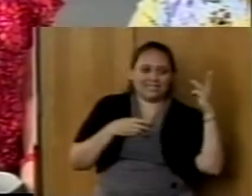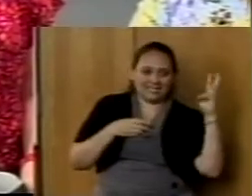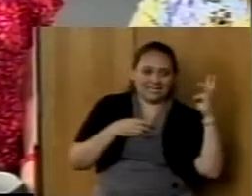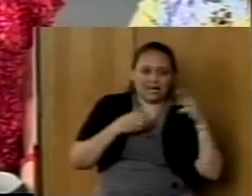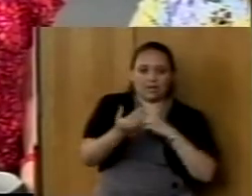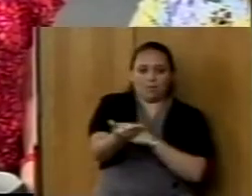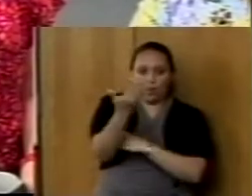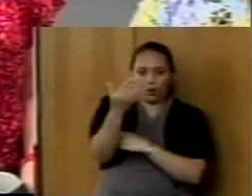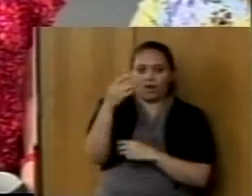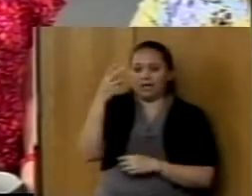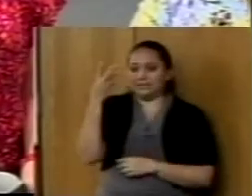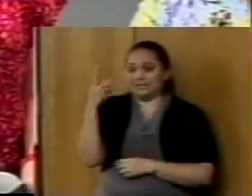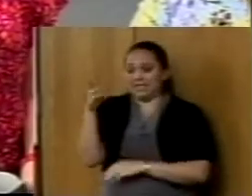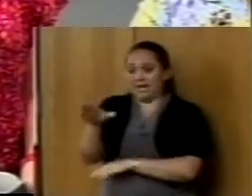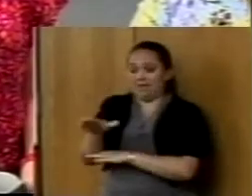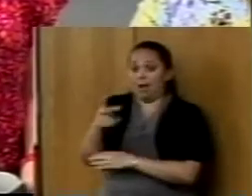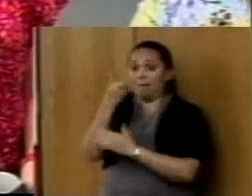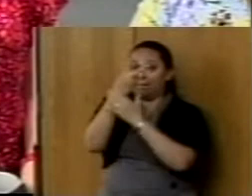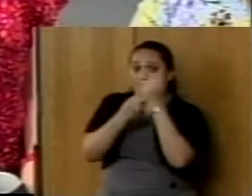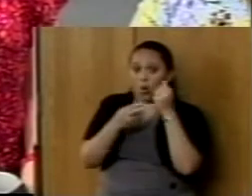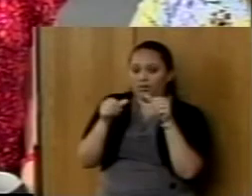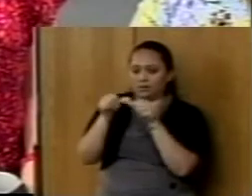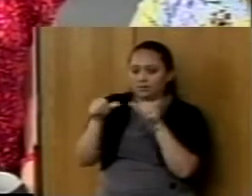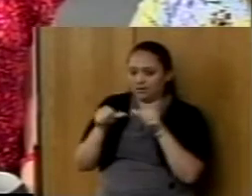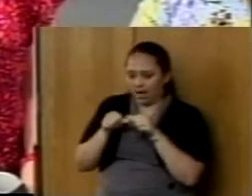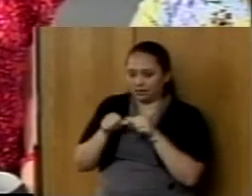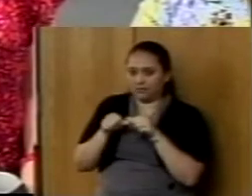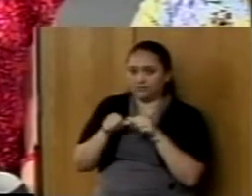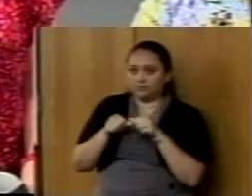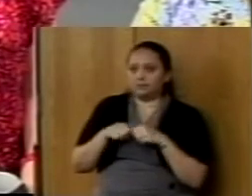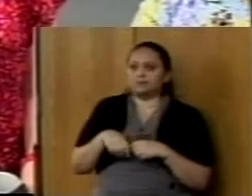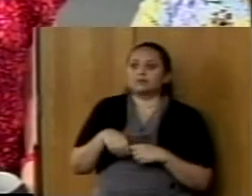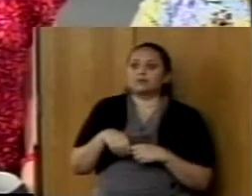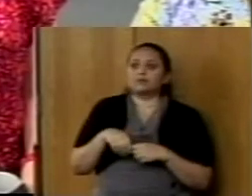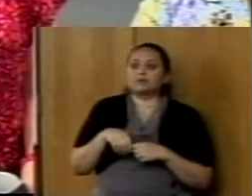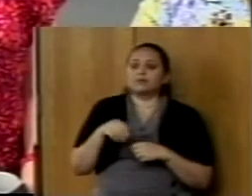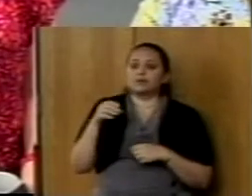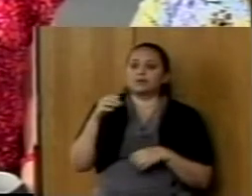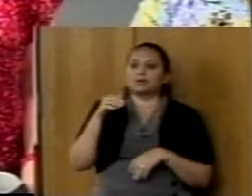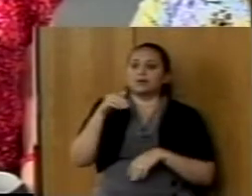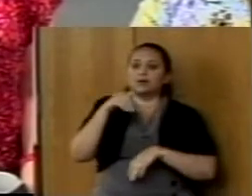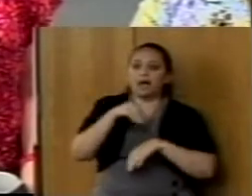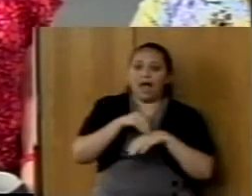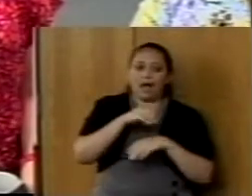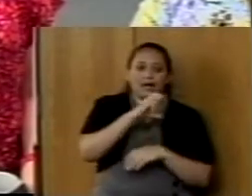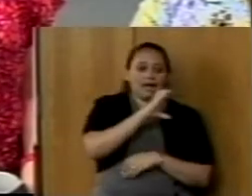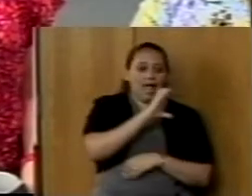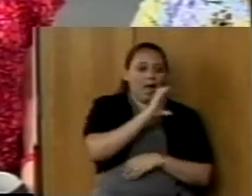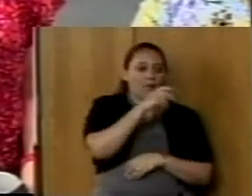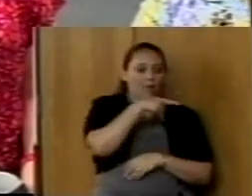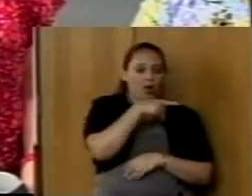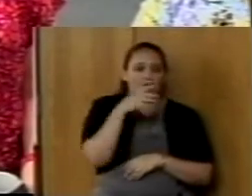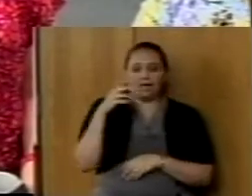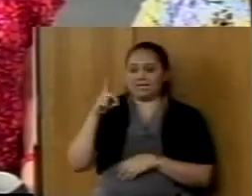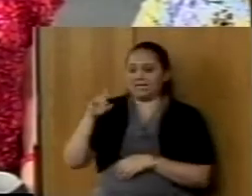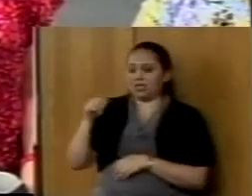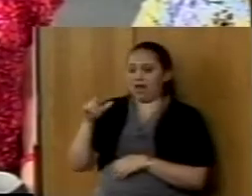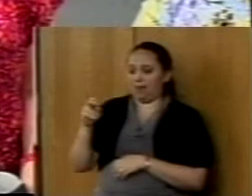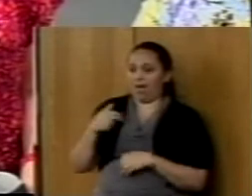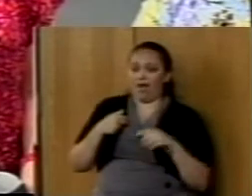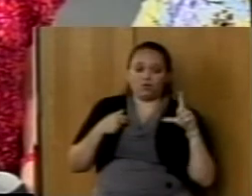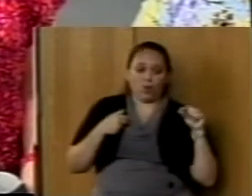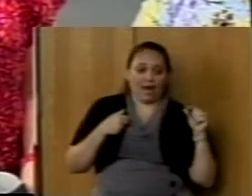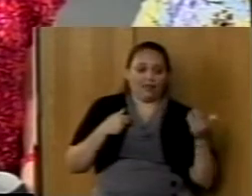in the afternoon at both sites. At Cameron Park and DJ Lerma, we have 20 in the morning and 20